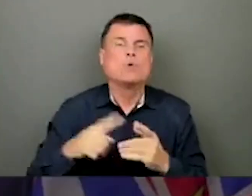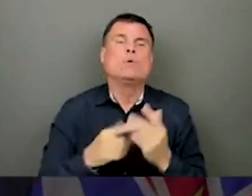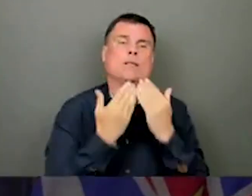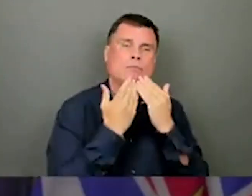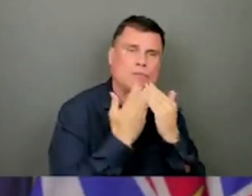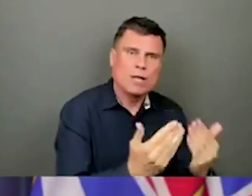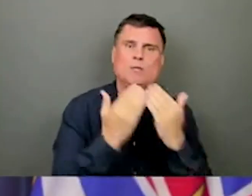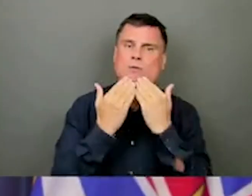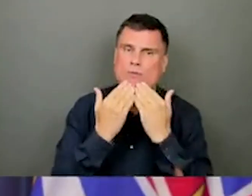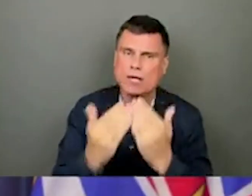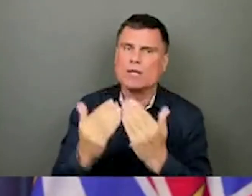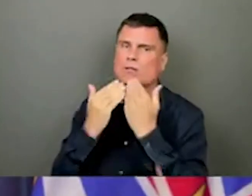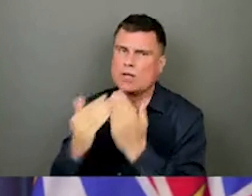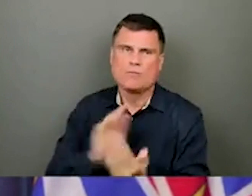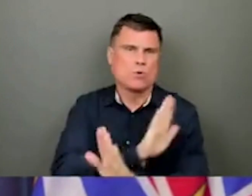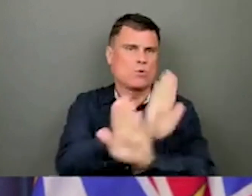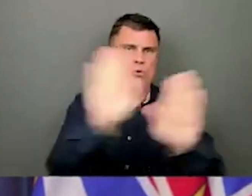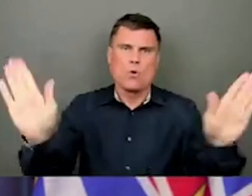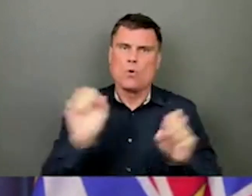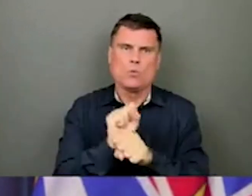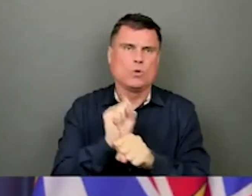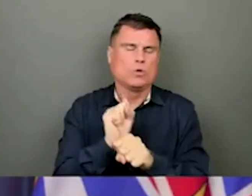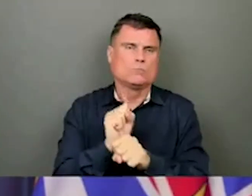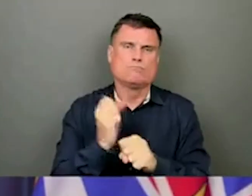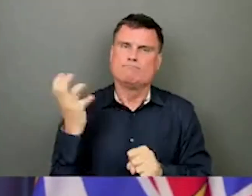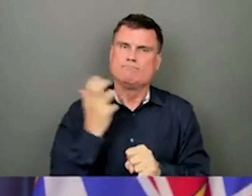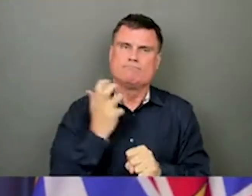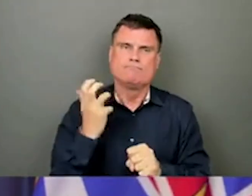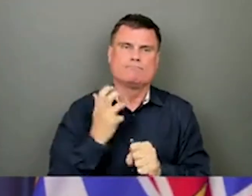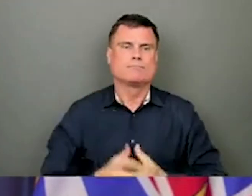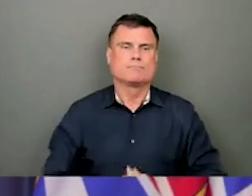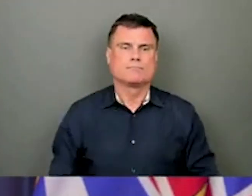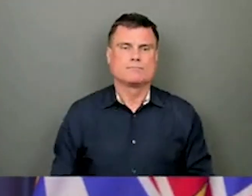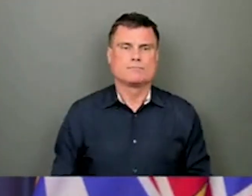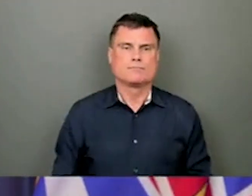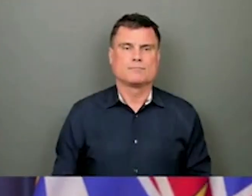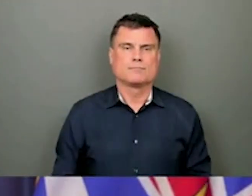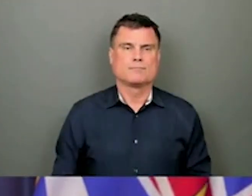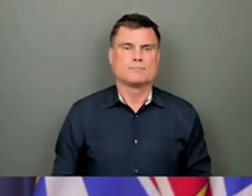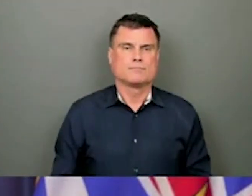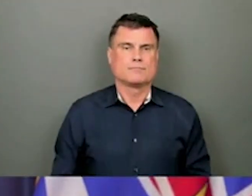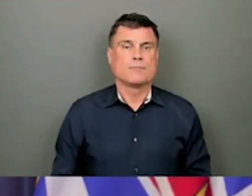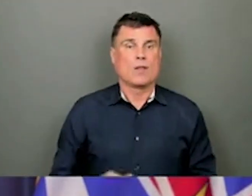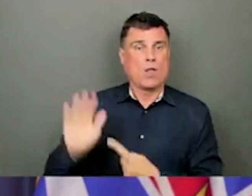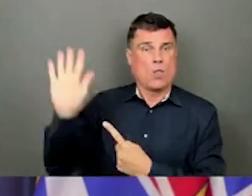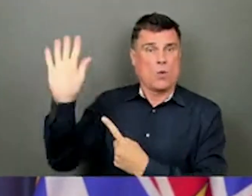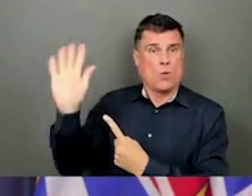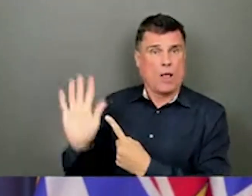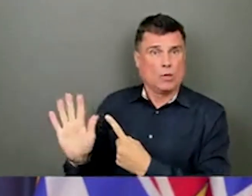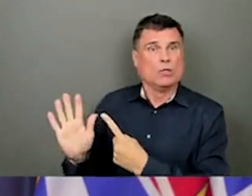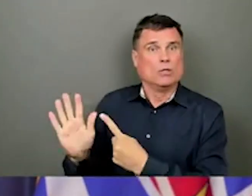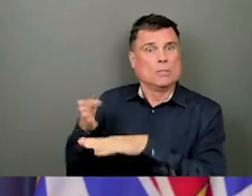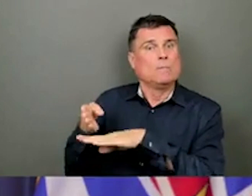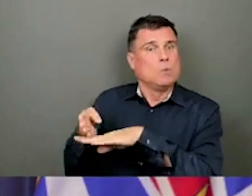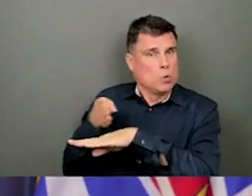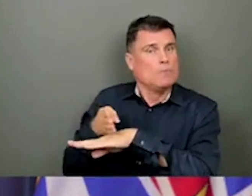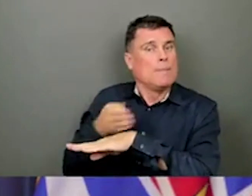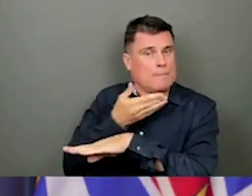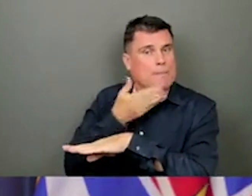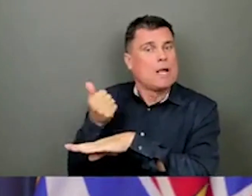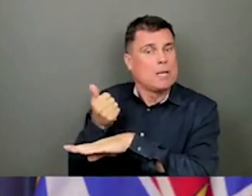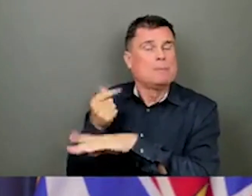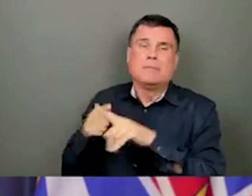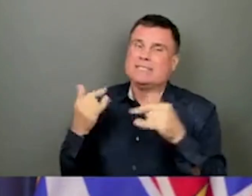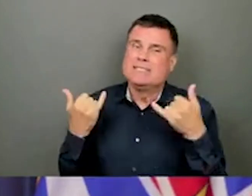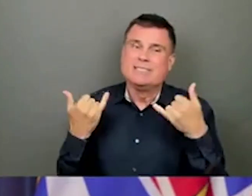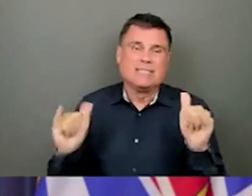of my heart. And saying that, though, although we've had a bit of a reprieve because of the weather, we're a long way from out of the fire